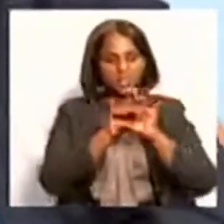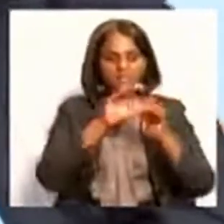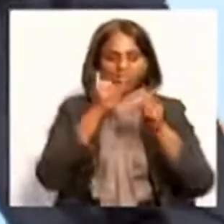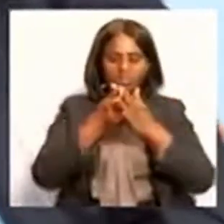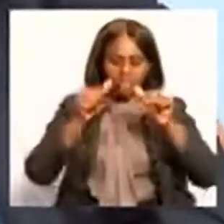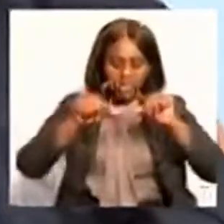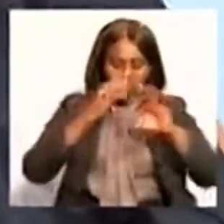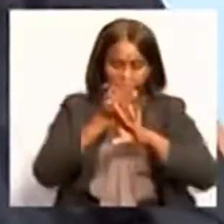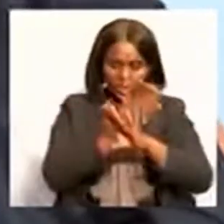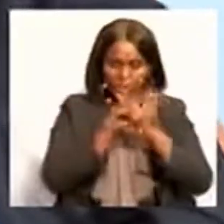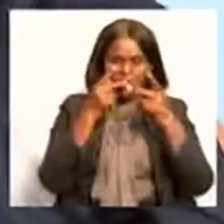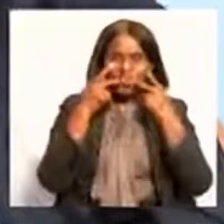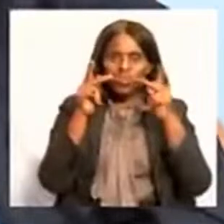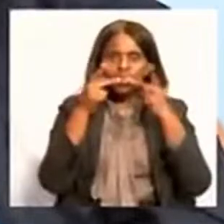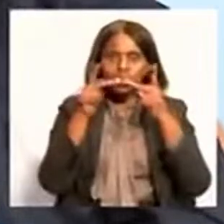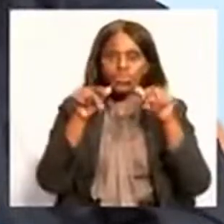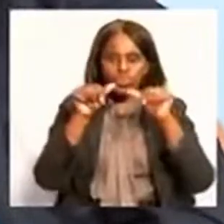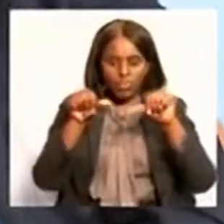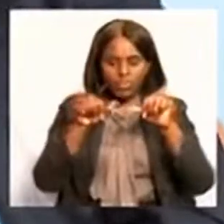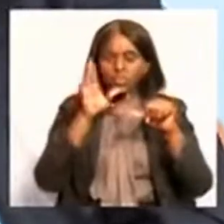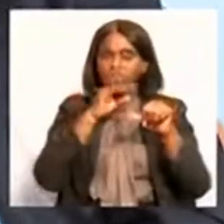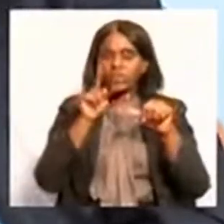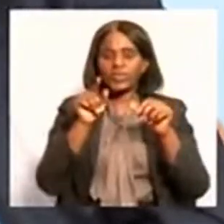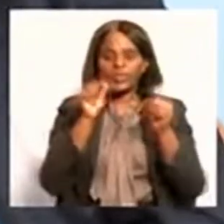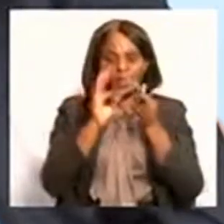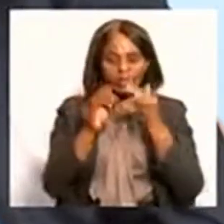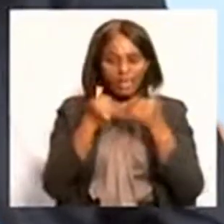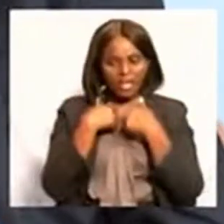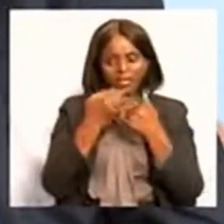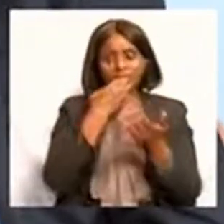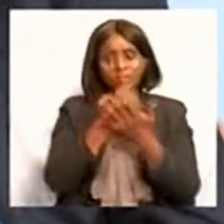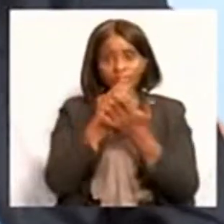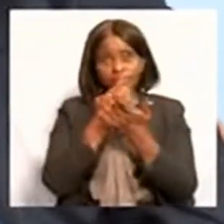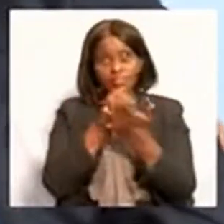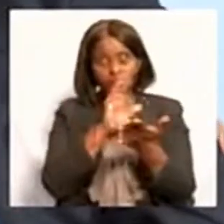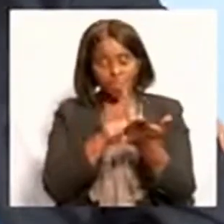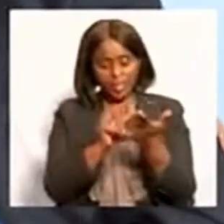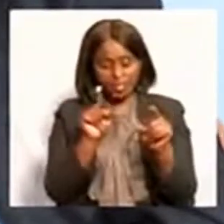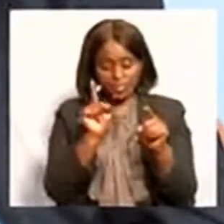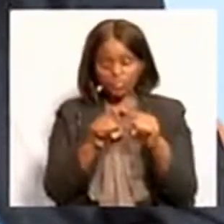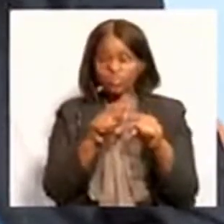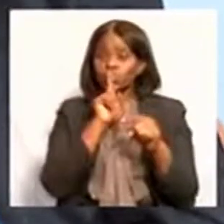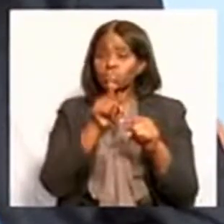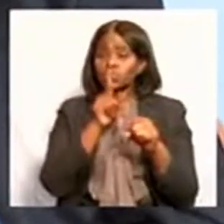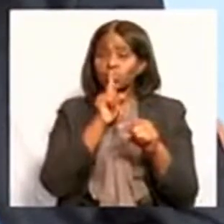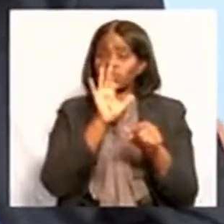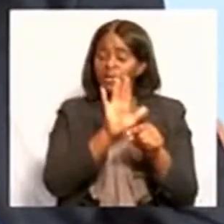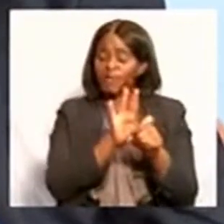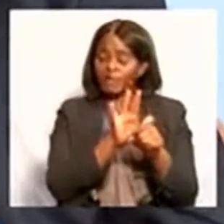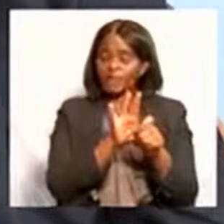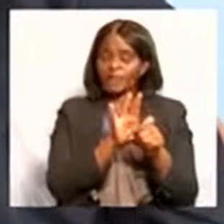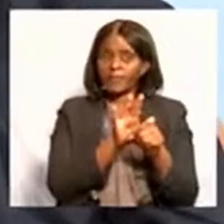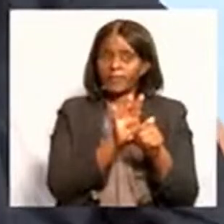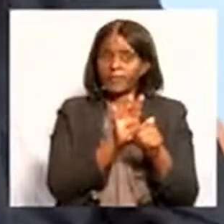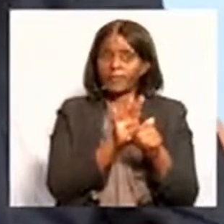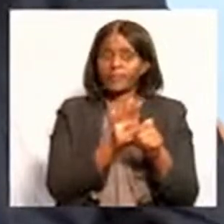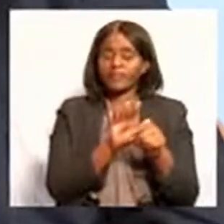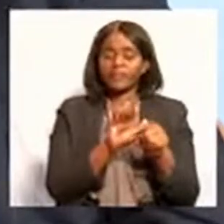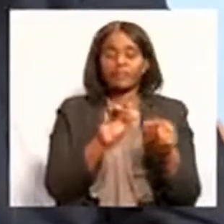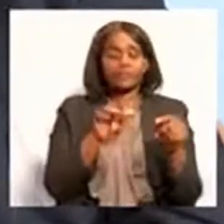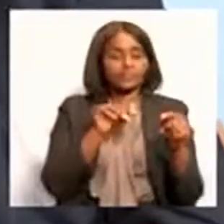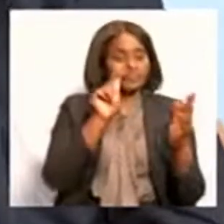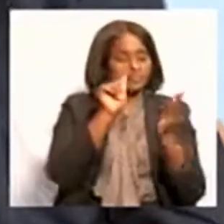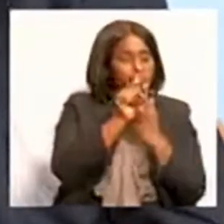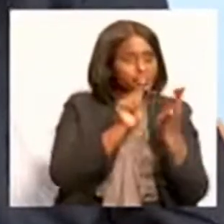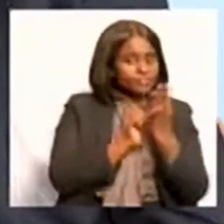audits, even before the publication of an audit is done, if there is evidence to the fact that there is law breaking that